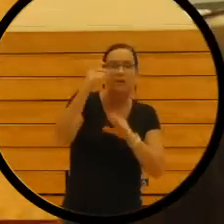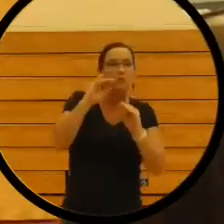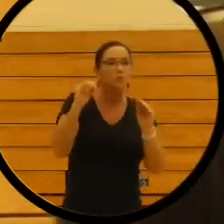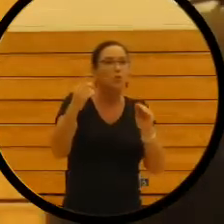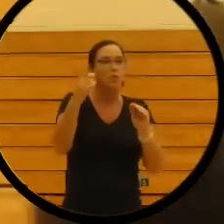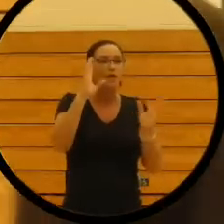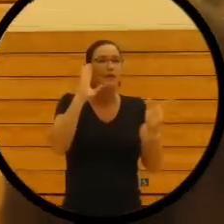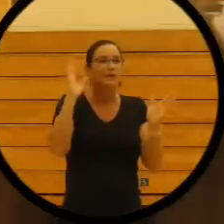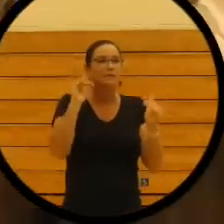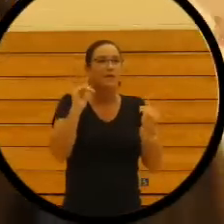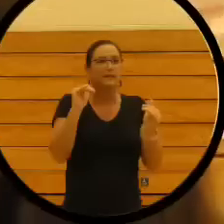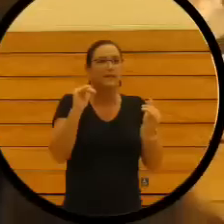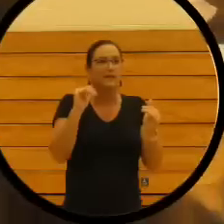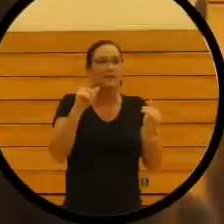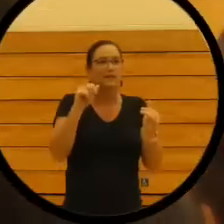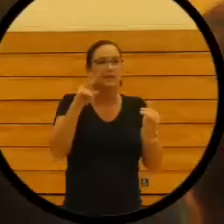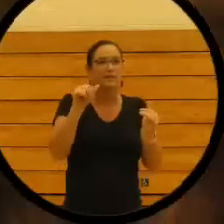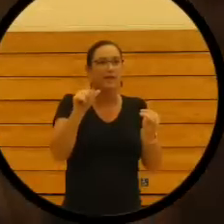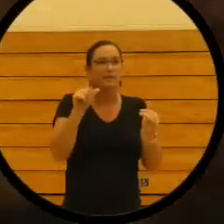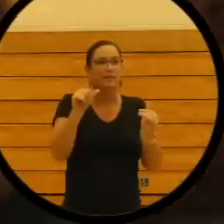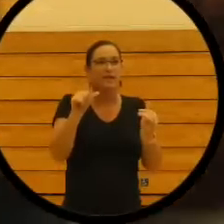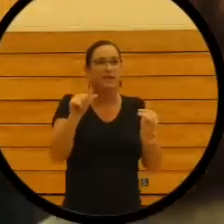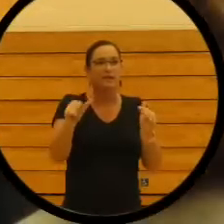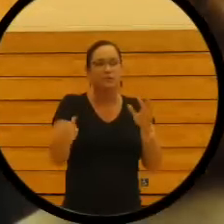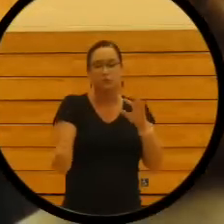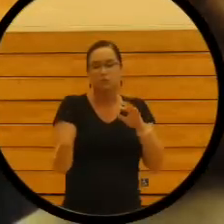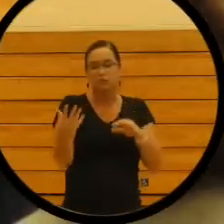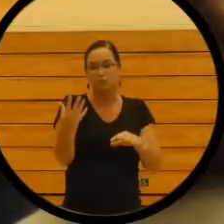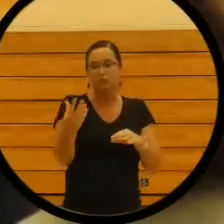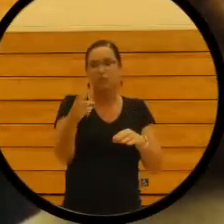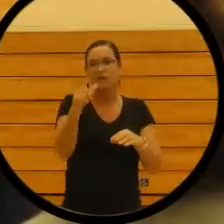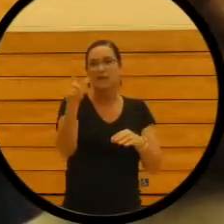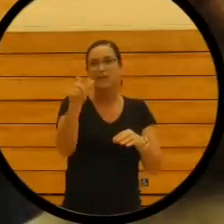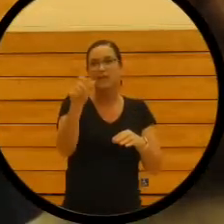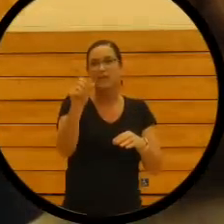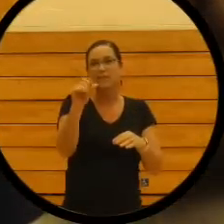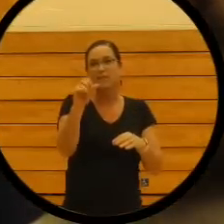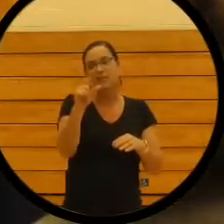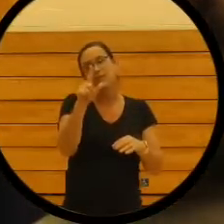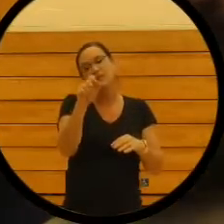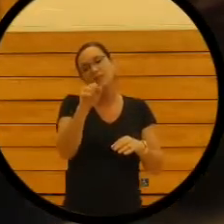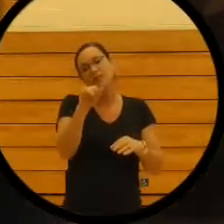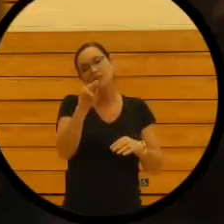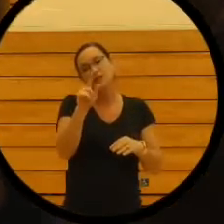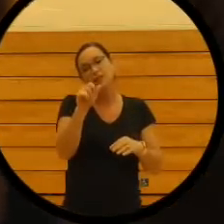nobody expected the lava to come out in the Lani Estates. Yes.